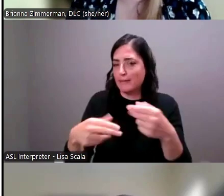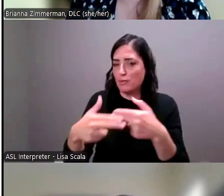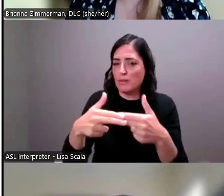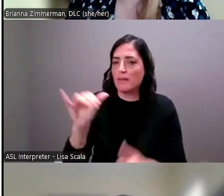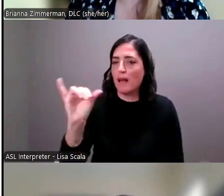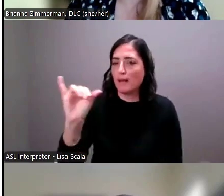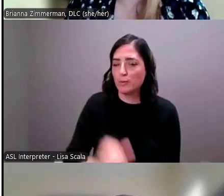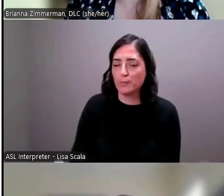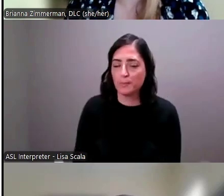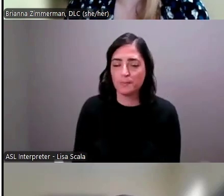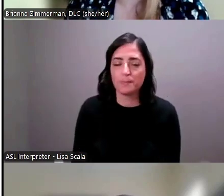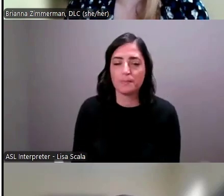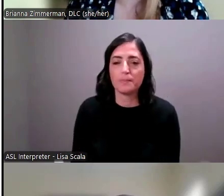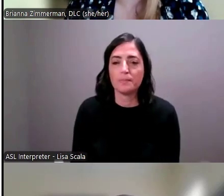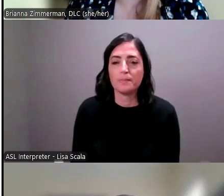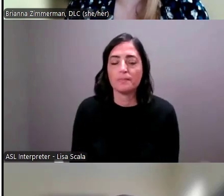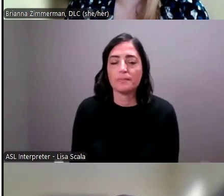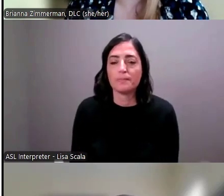well.